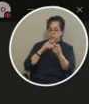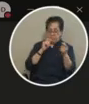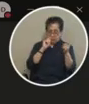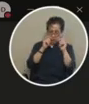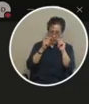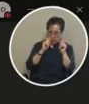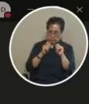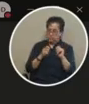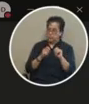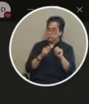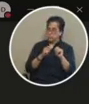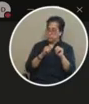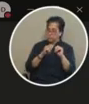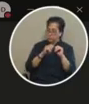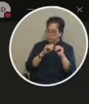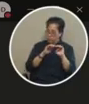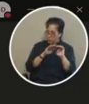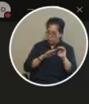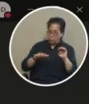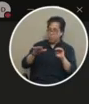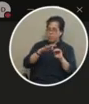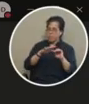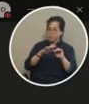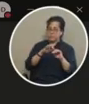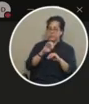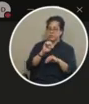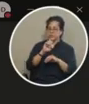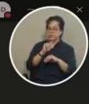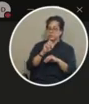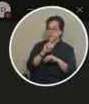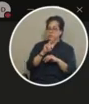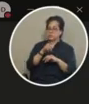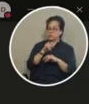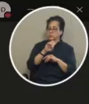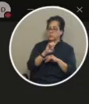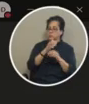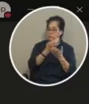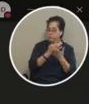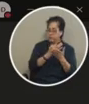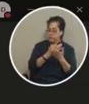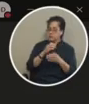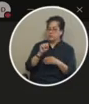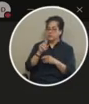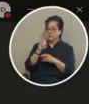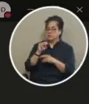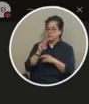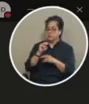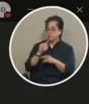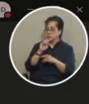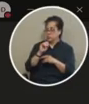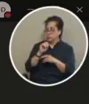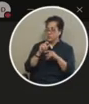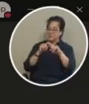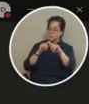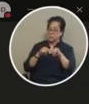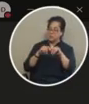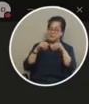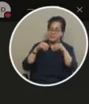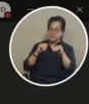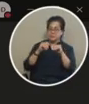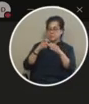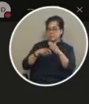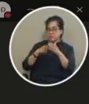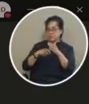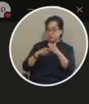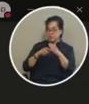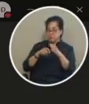across the board, not only on the general fund, but our enterprise funds as well. So Sun Metro relies heavily on sales tax, which I just referenced.